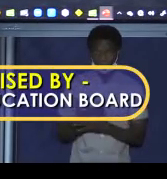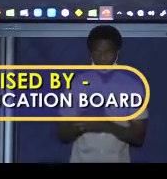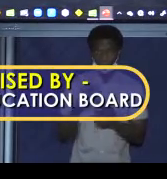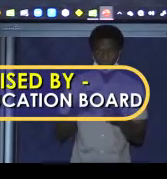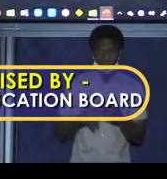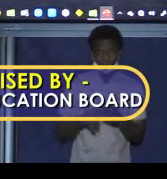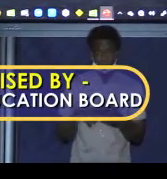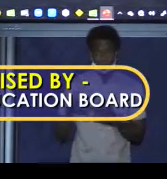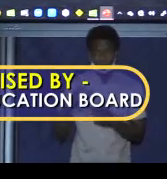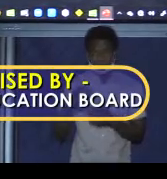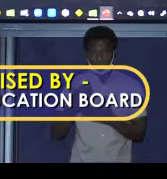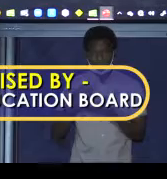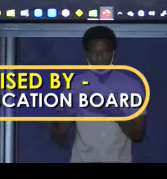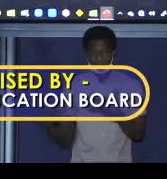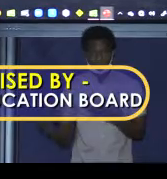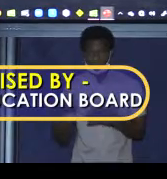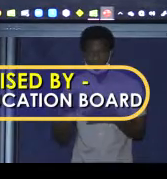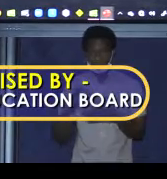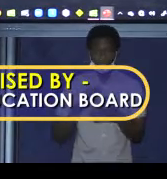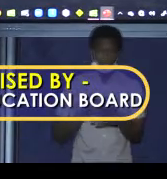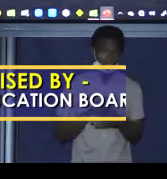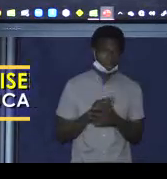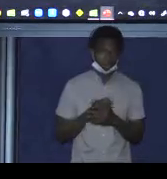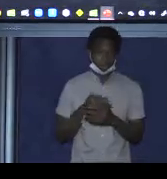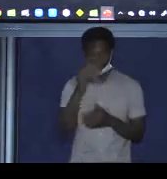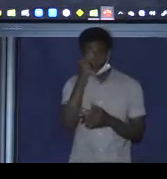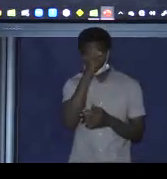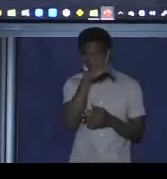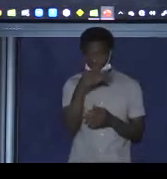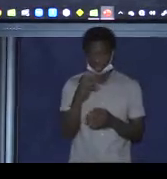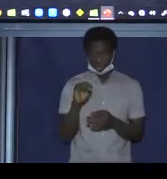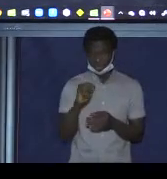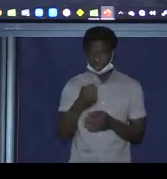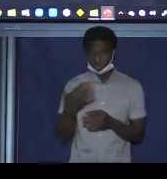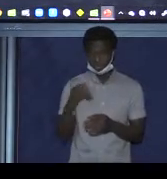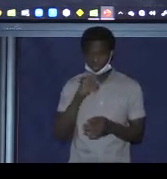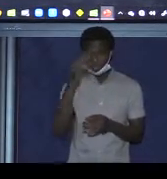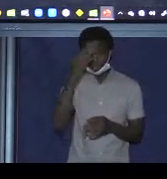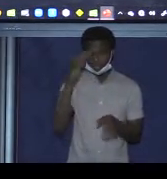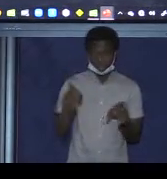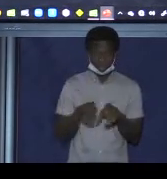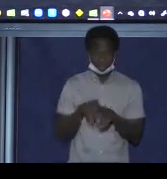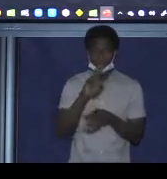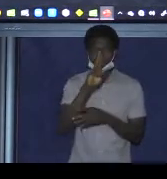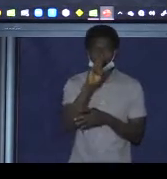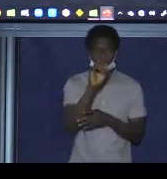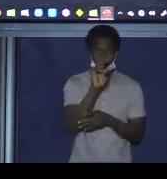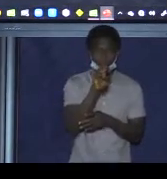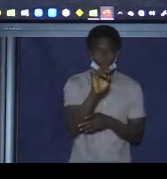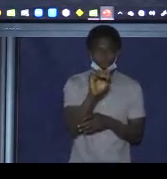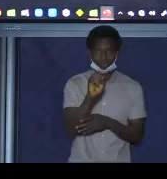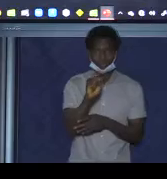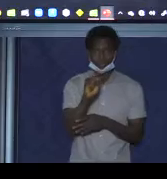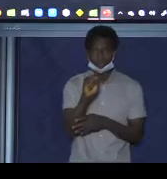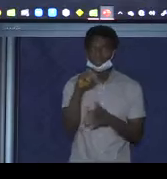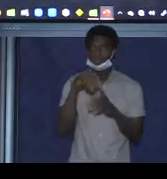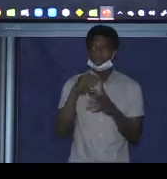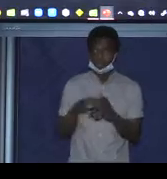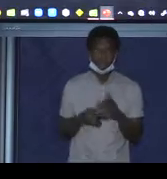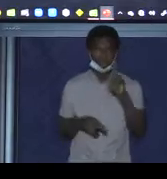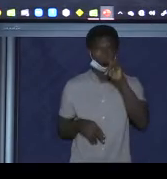who is new to anything or ignorant of anything. is known as a novice or a